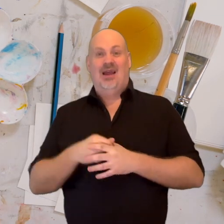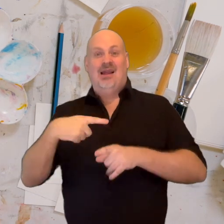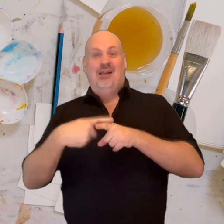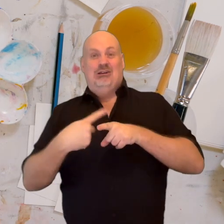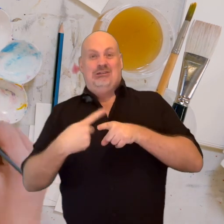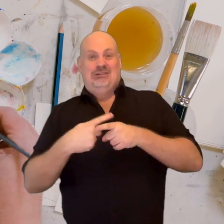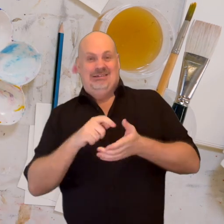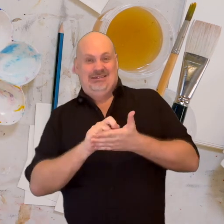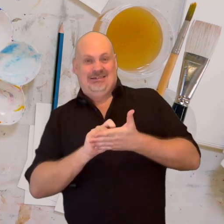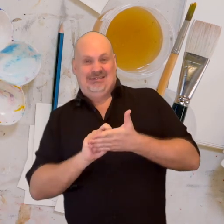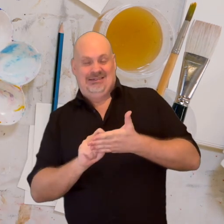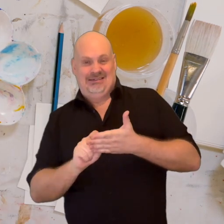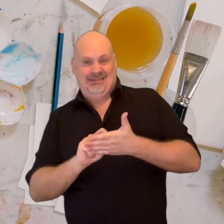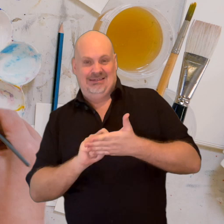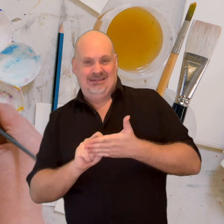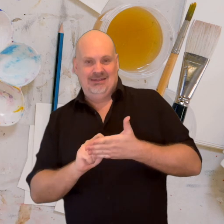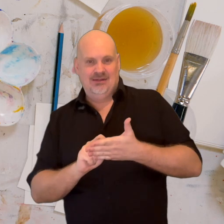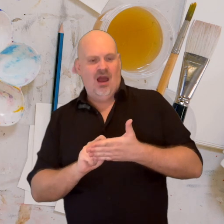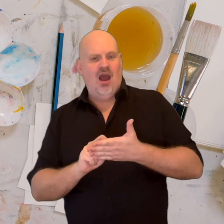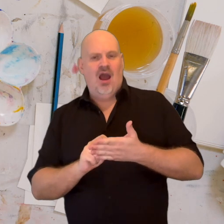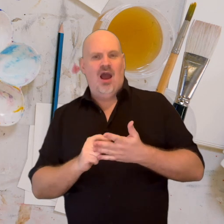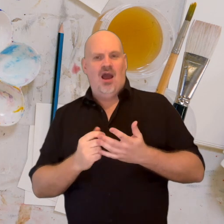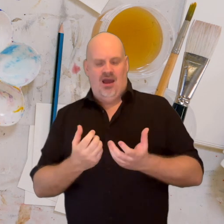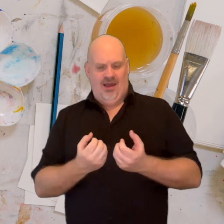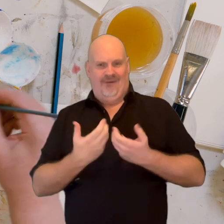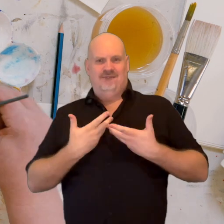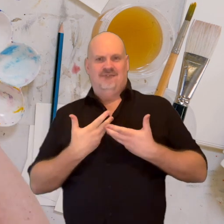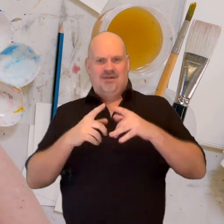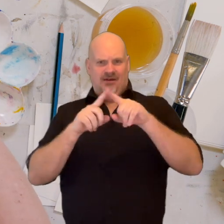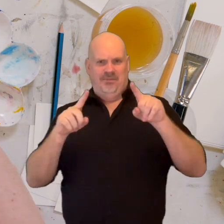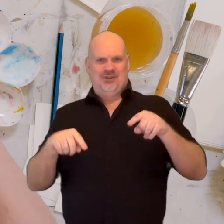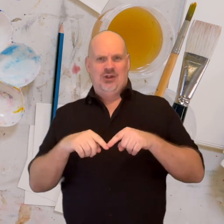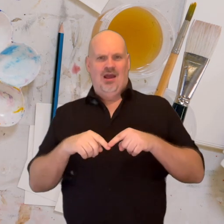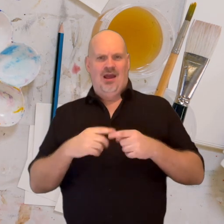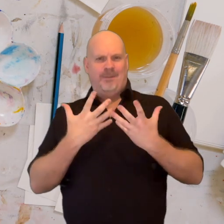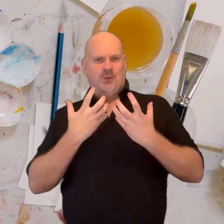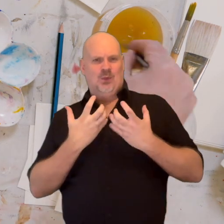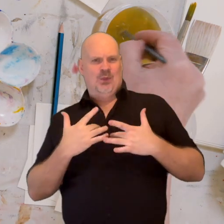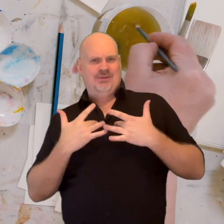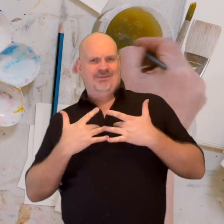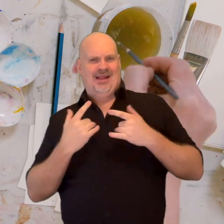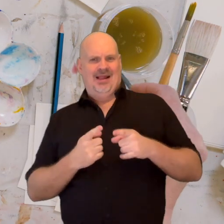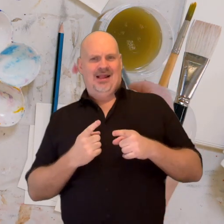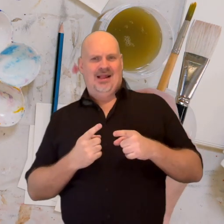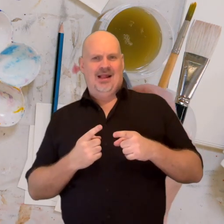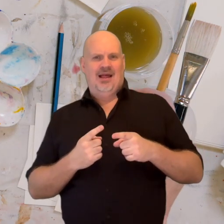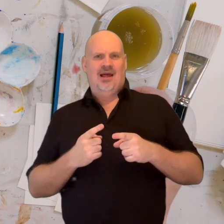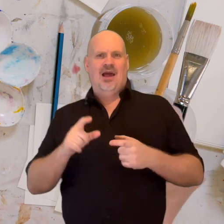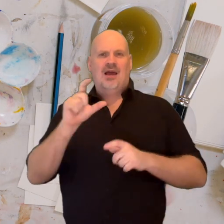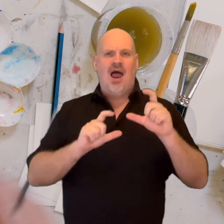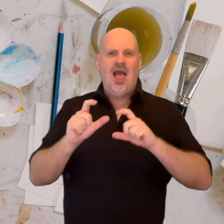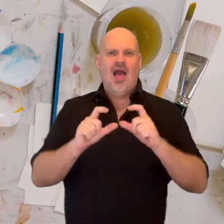suppose that kind of rush generates a particular mood in the picture, along with the texture and the colours that you